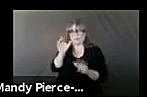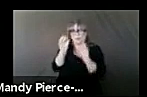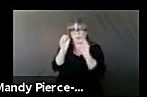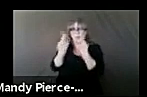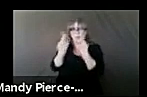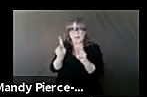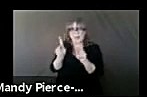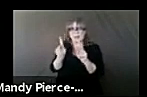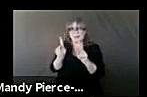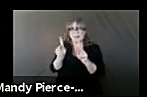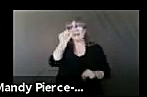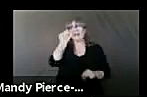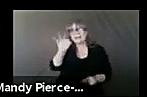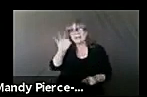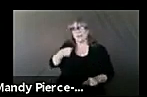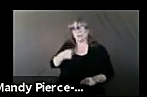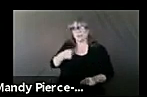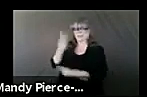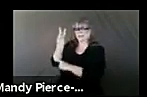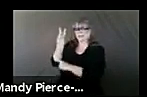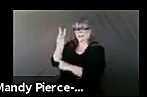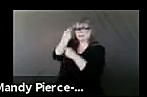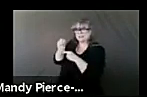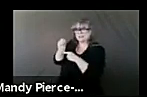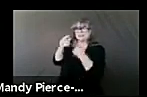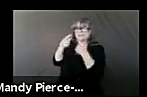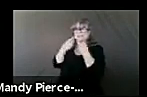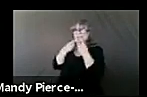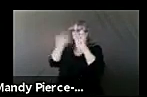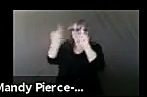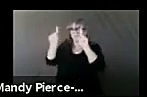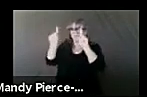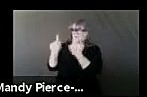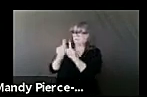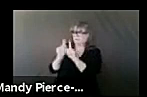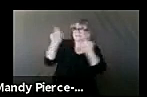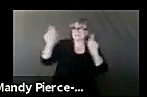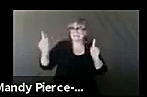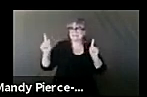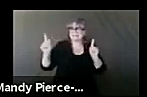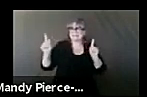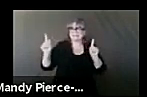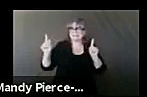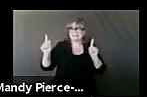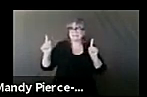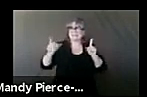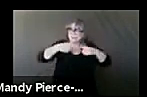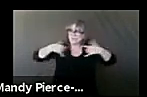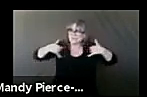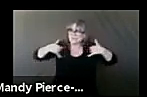we surpass the currently available number of ICU beds in Colorado in mid-May.